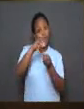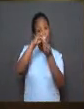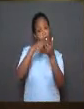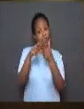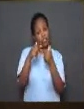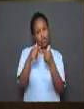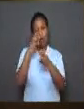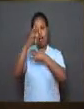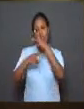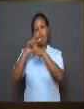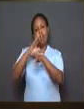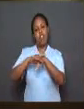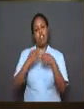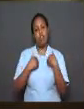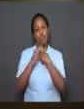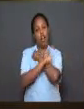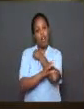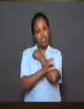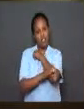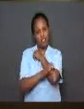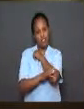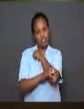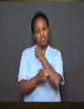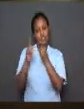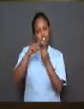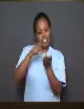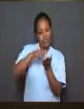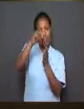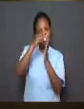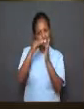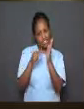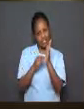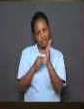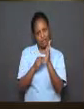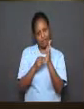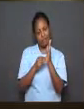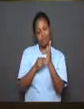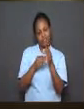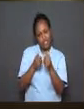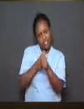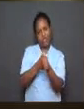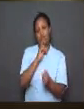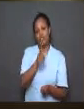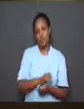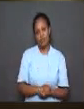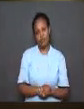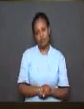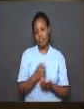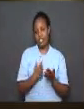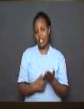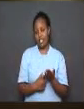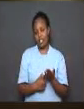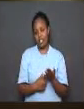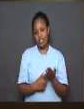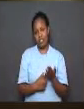Increasingly, countries around the world are moving toward democratic systems of government.